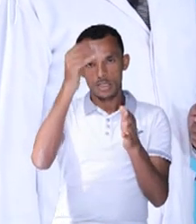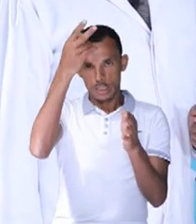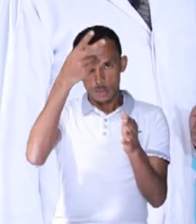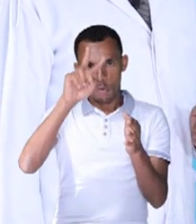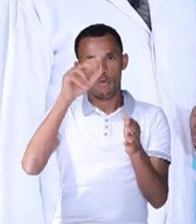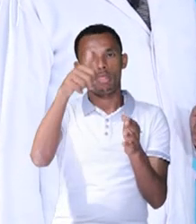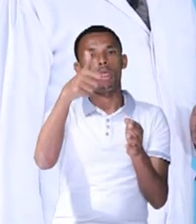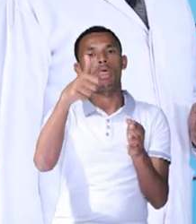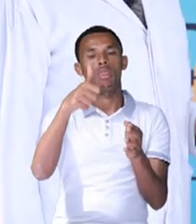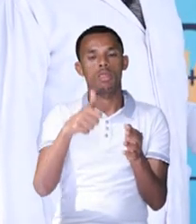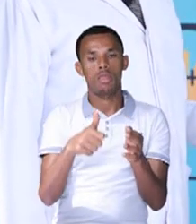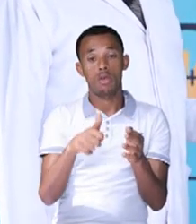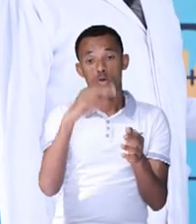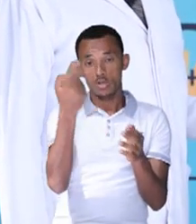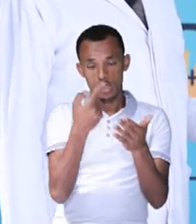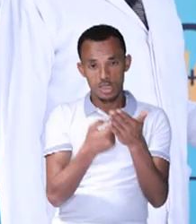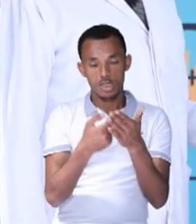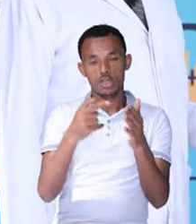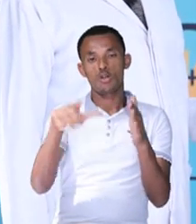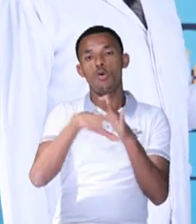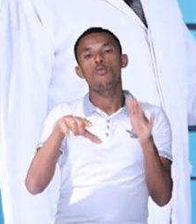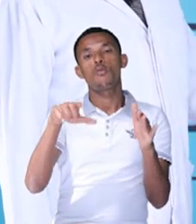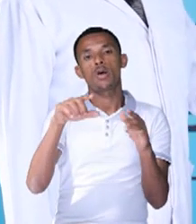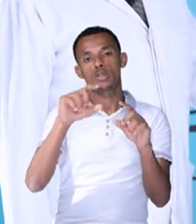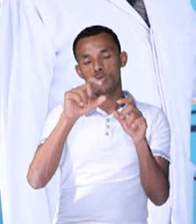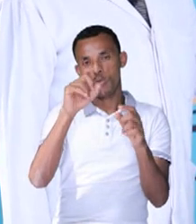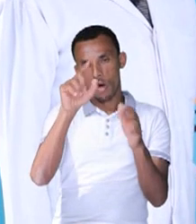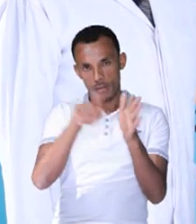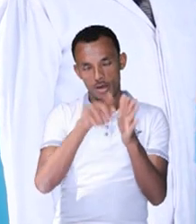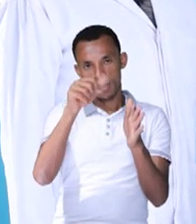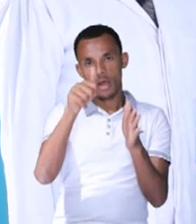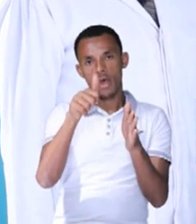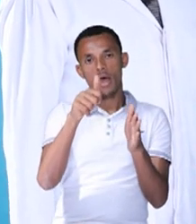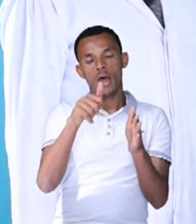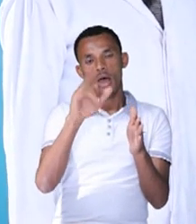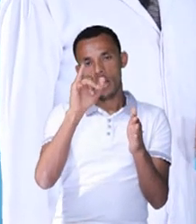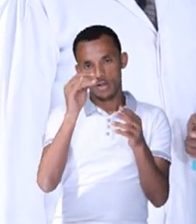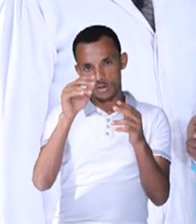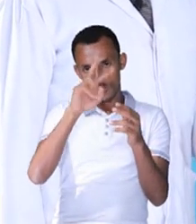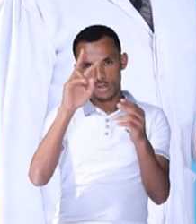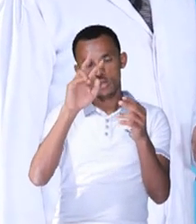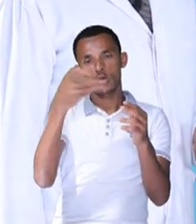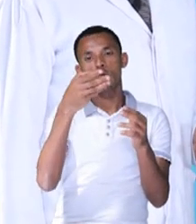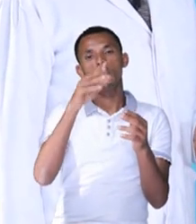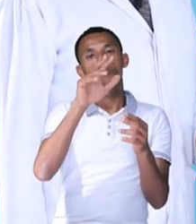of 10. By using laws of exponent, 1 minus I squared, the whole raised to 5 it will be.